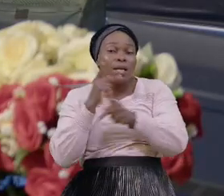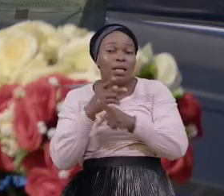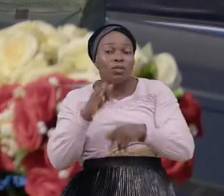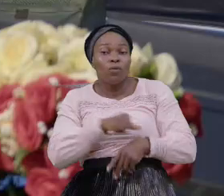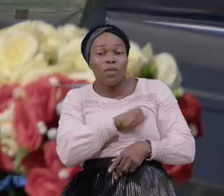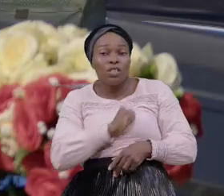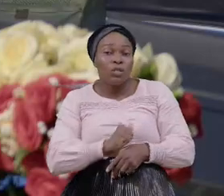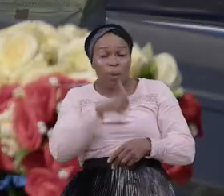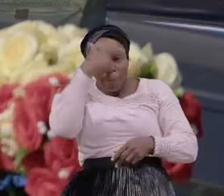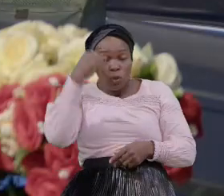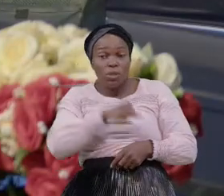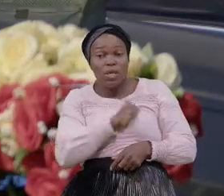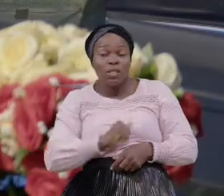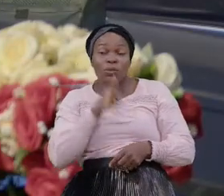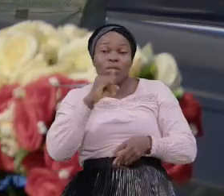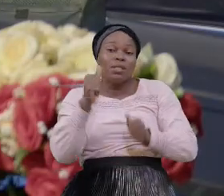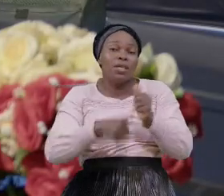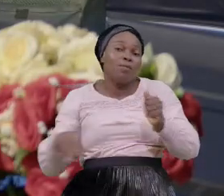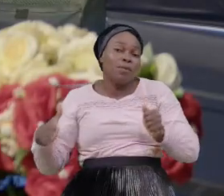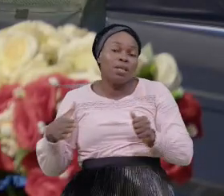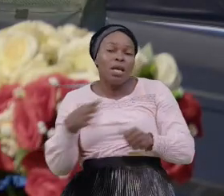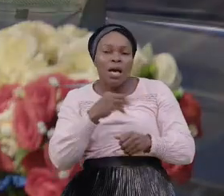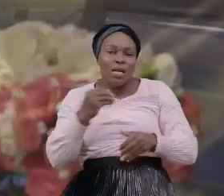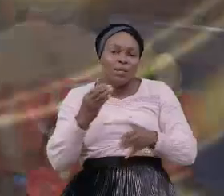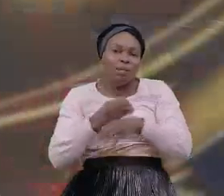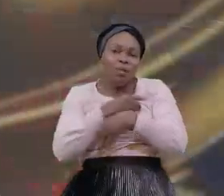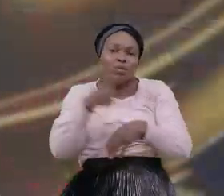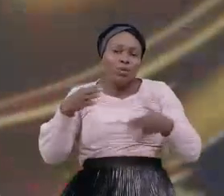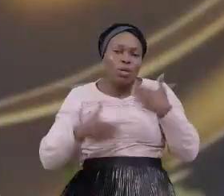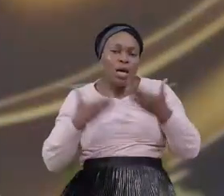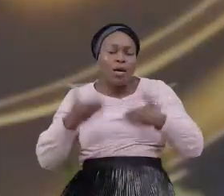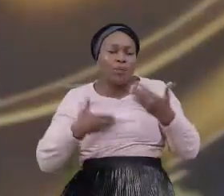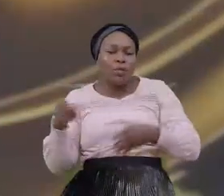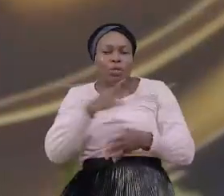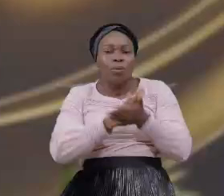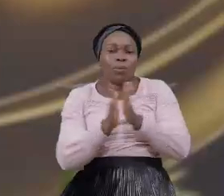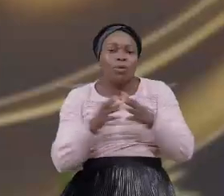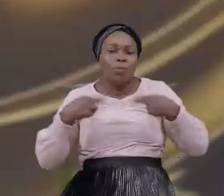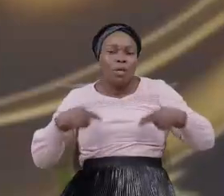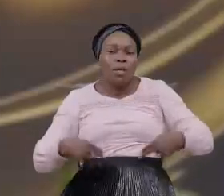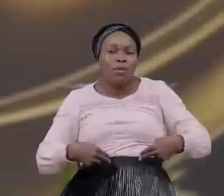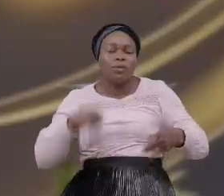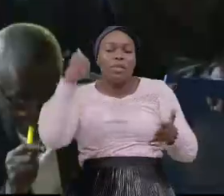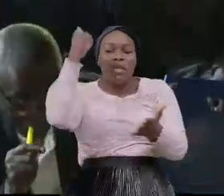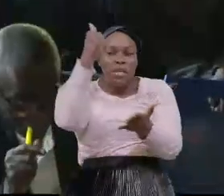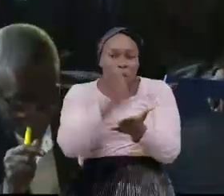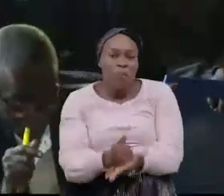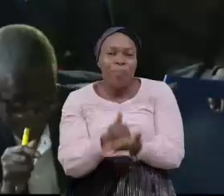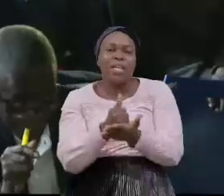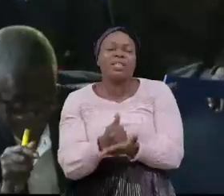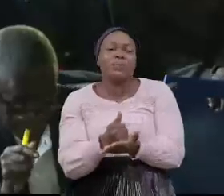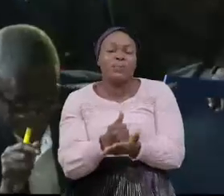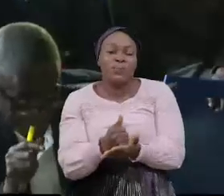is everything, cheers you up, you'll be healthy. I said you'll be healthy.